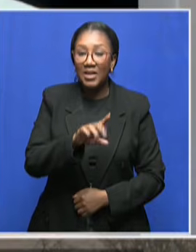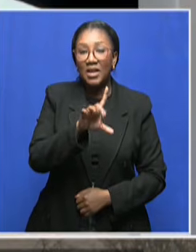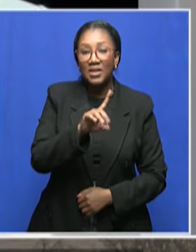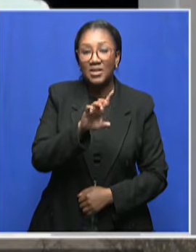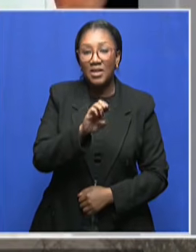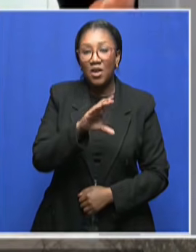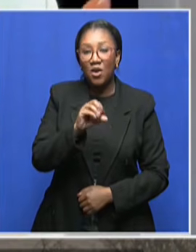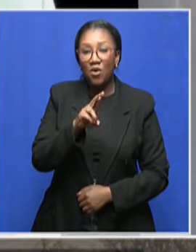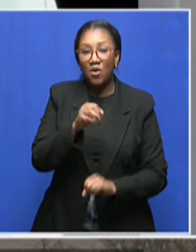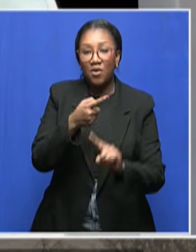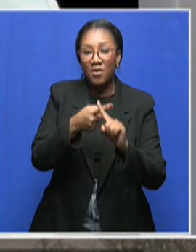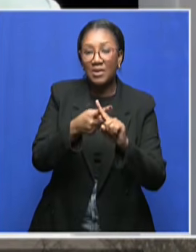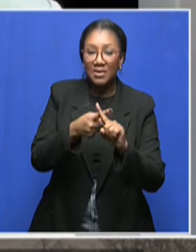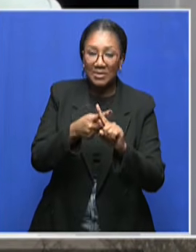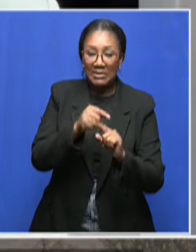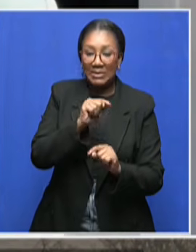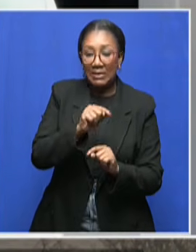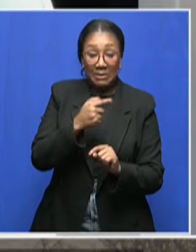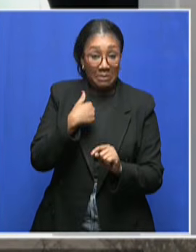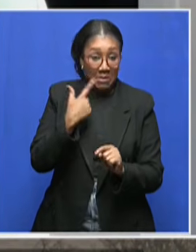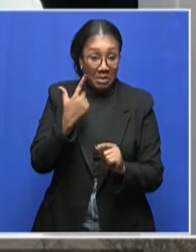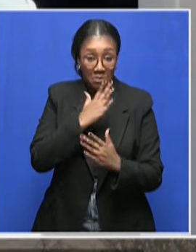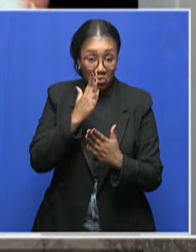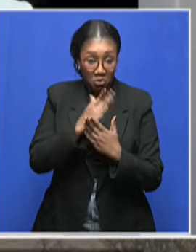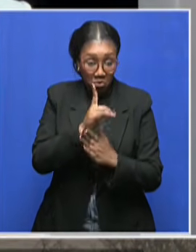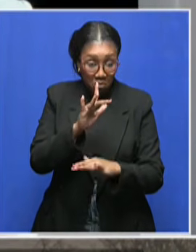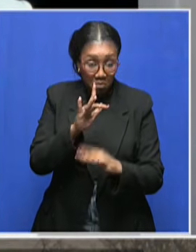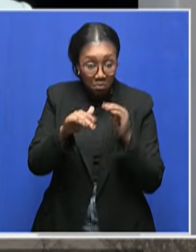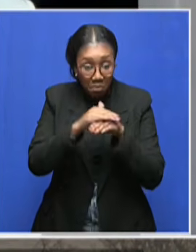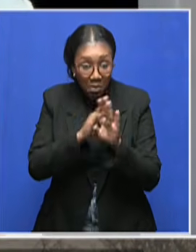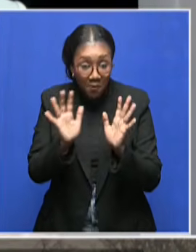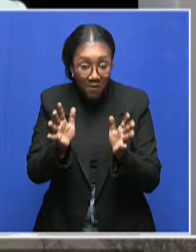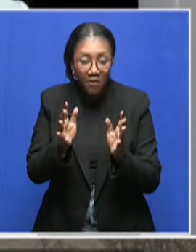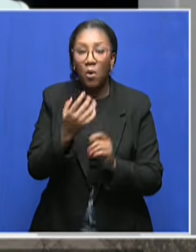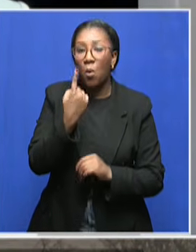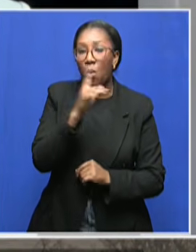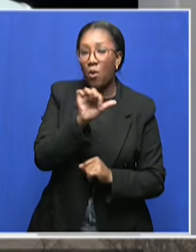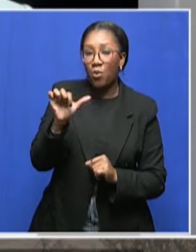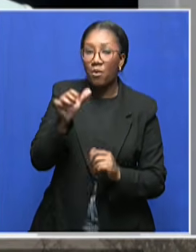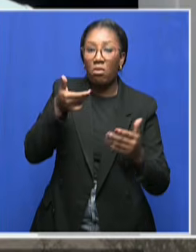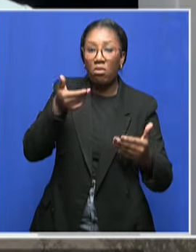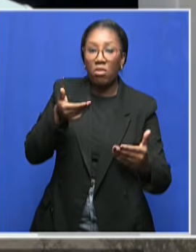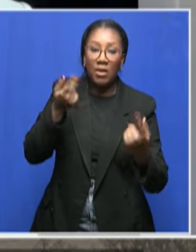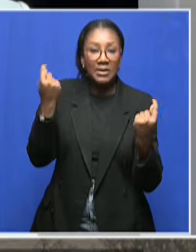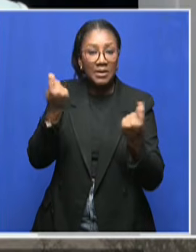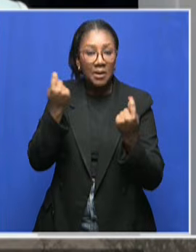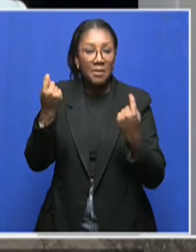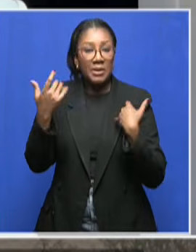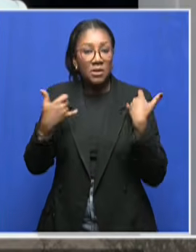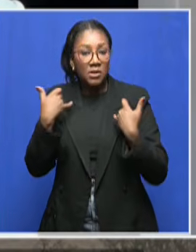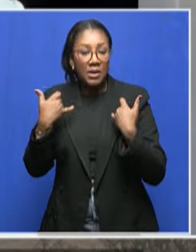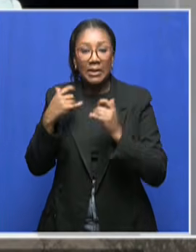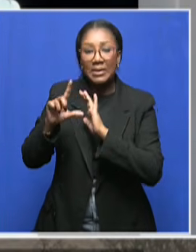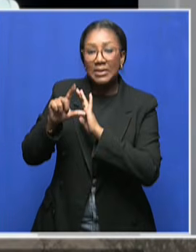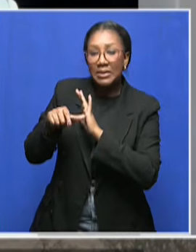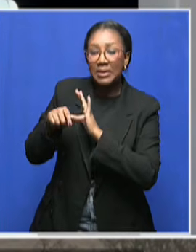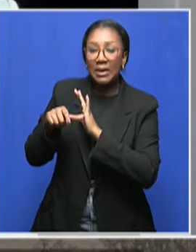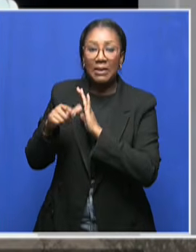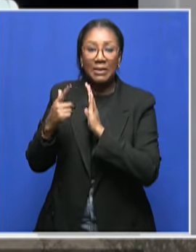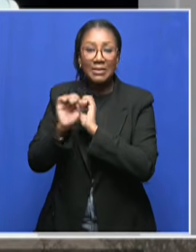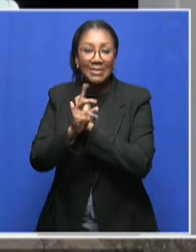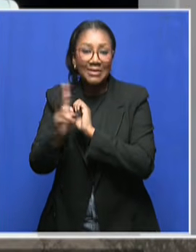Decorex is, I mean, as I don't know if you've been before, but it's a week long of festivities and appreciation for design, and